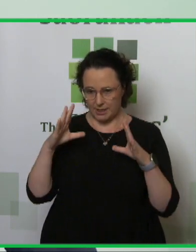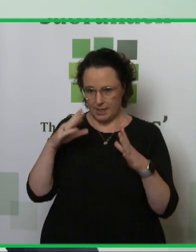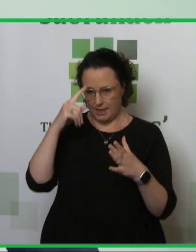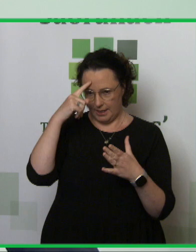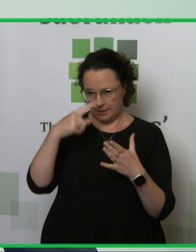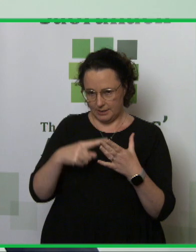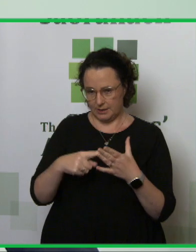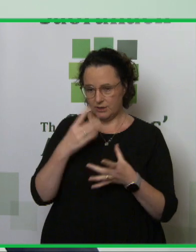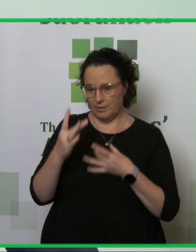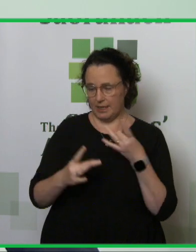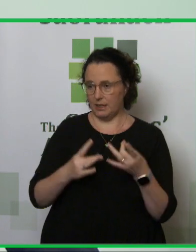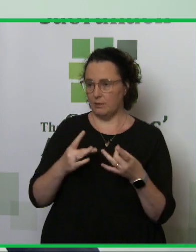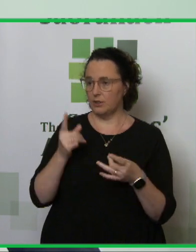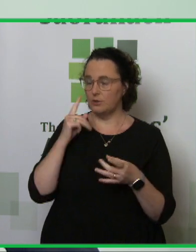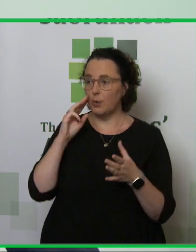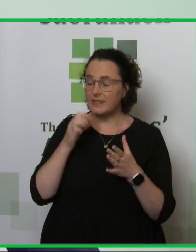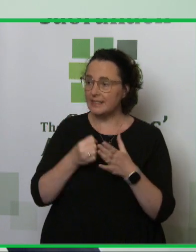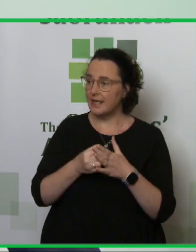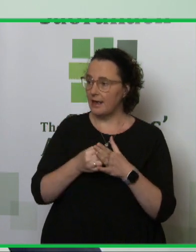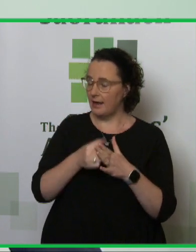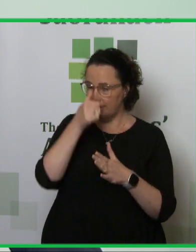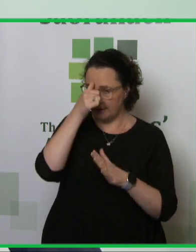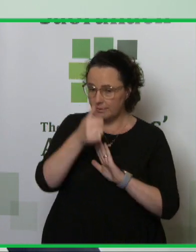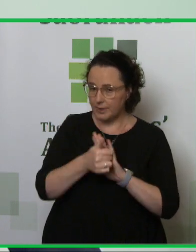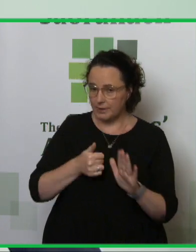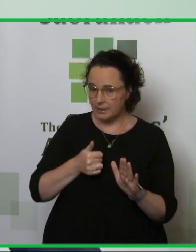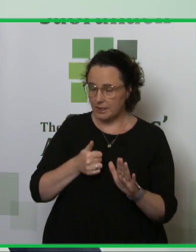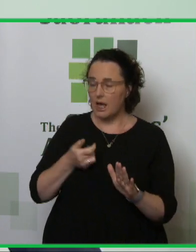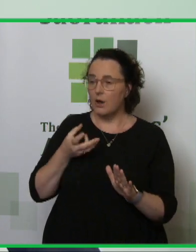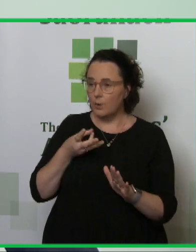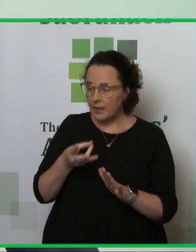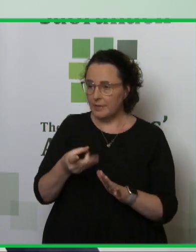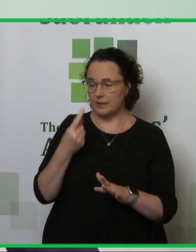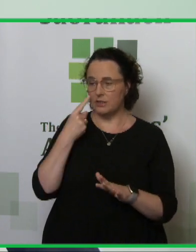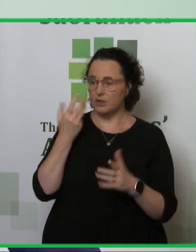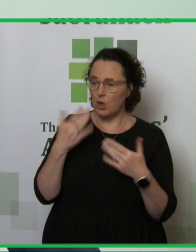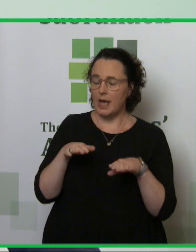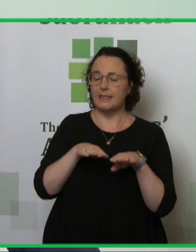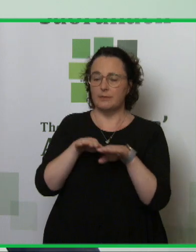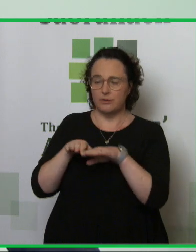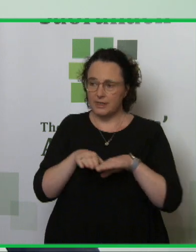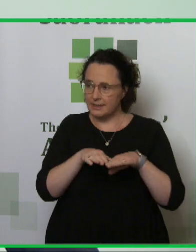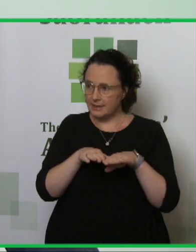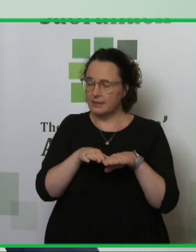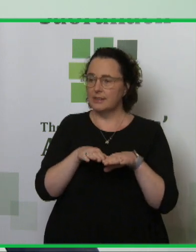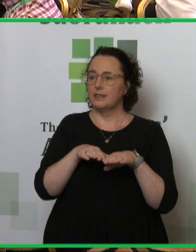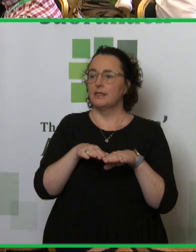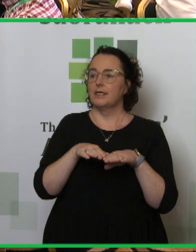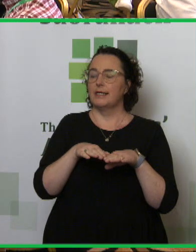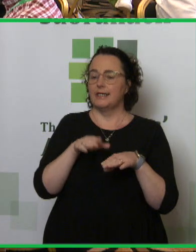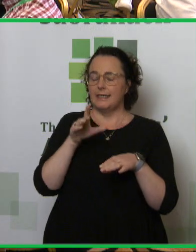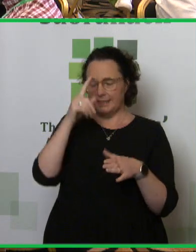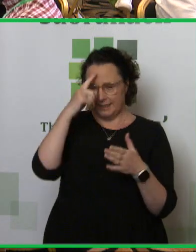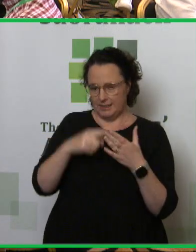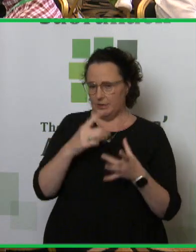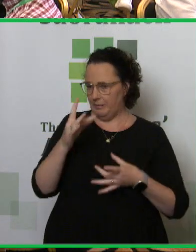what you're about to witness and experience is going to be an exercise in transparency and democratic decision-making that I suspect nobody in this